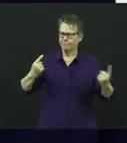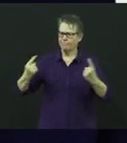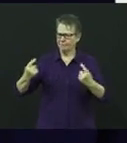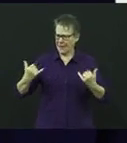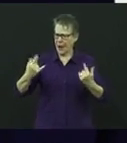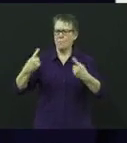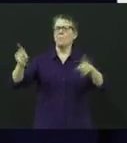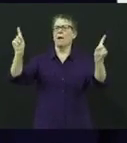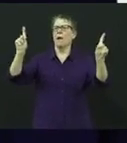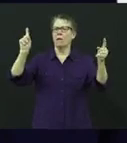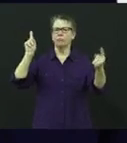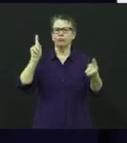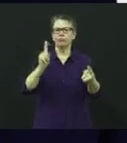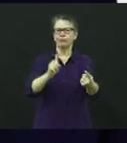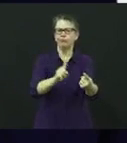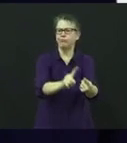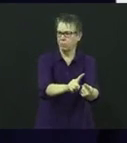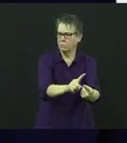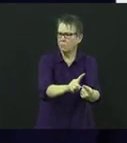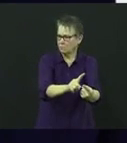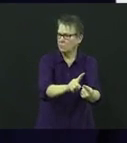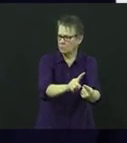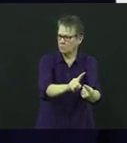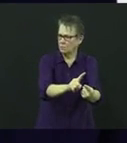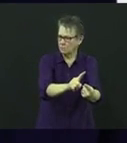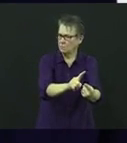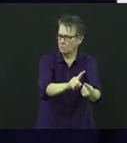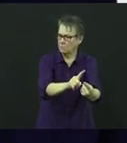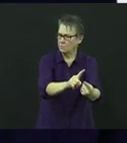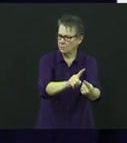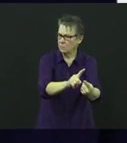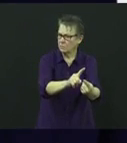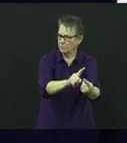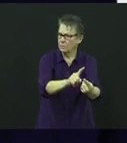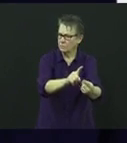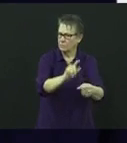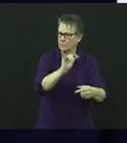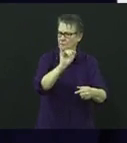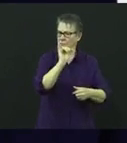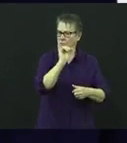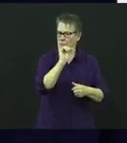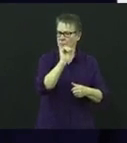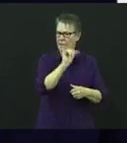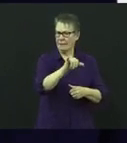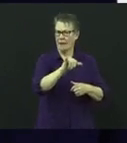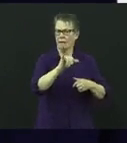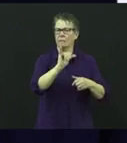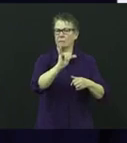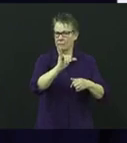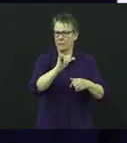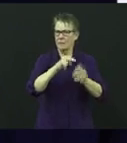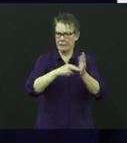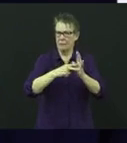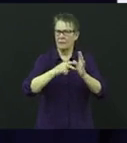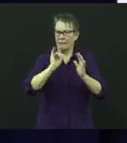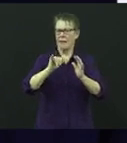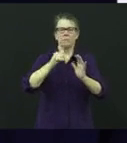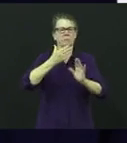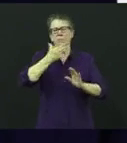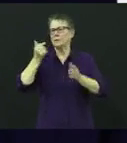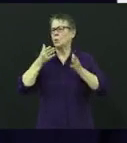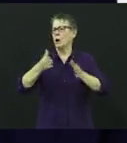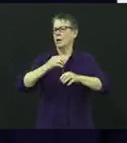social distancing as the main effort of mass protection. Their residents stayed home because they recognized it was the